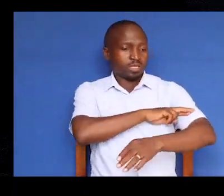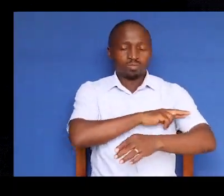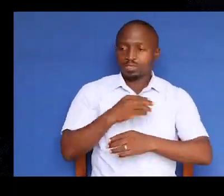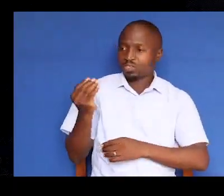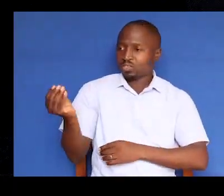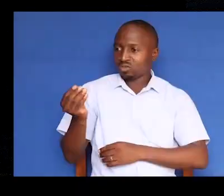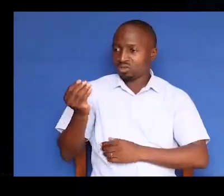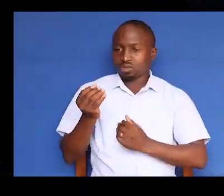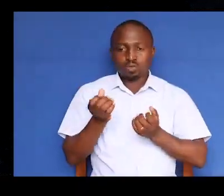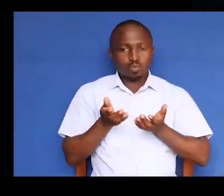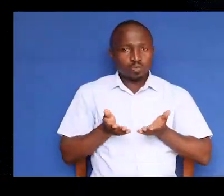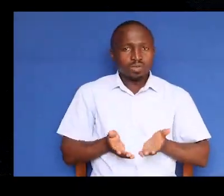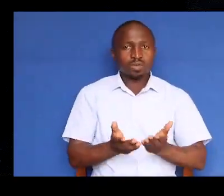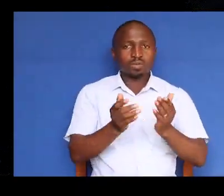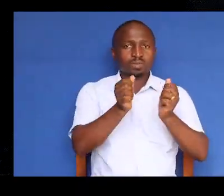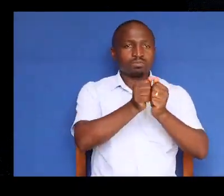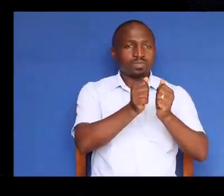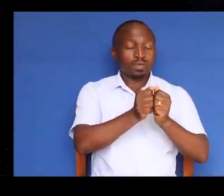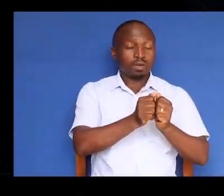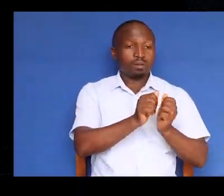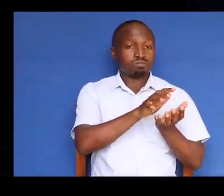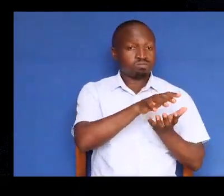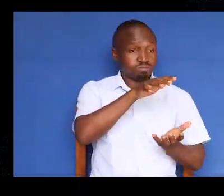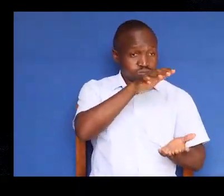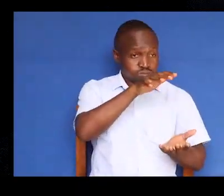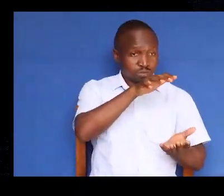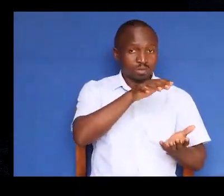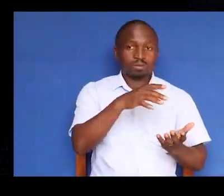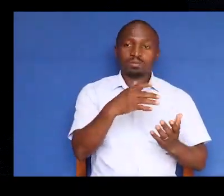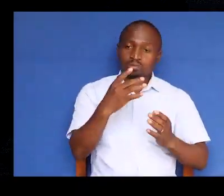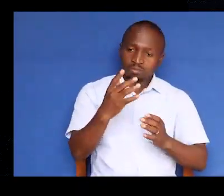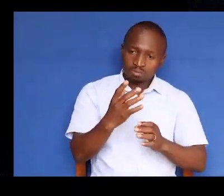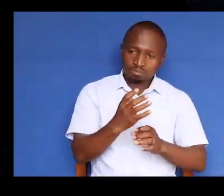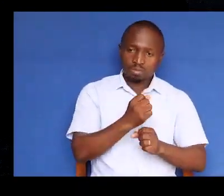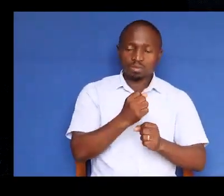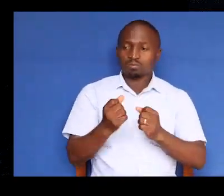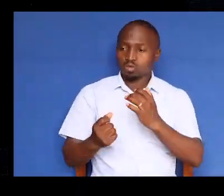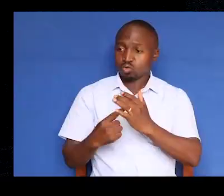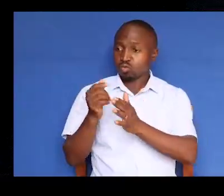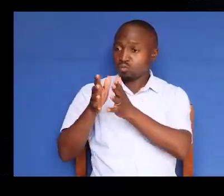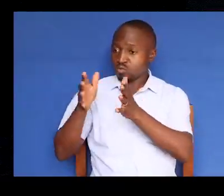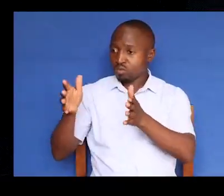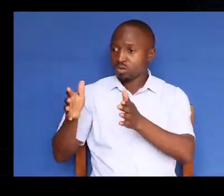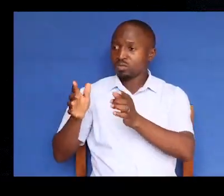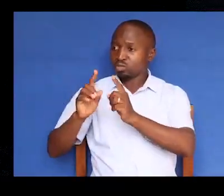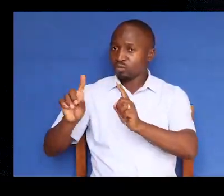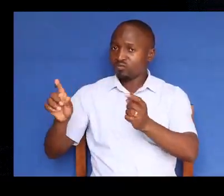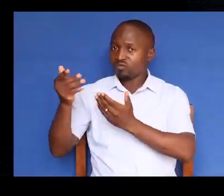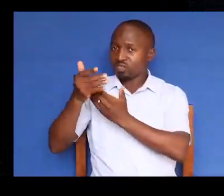resources to make a production of that commodity and it brings more output than other